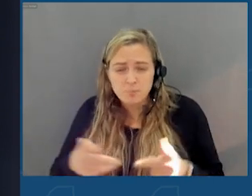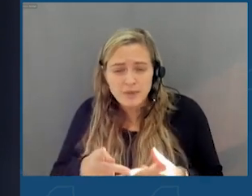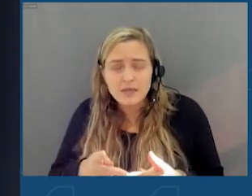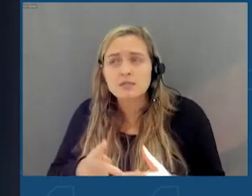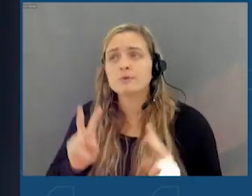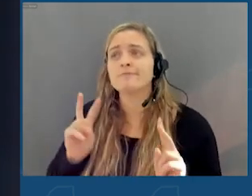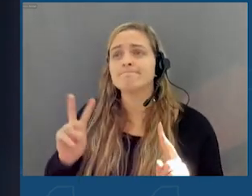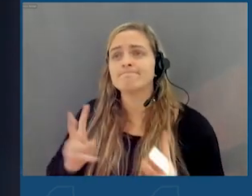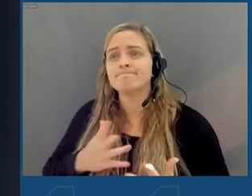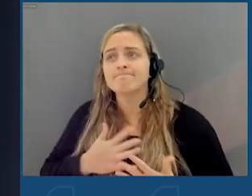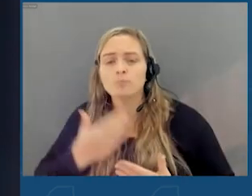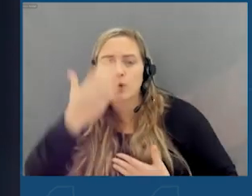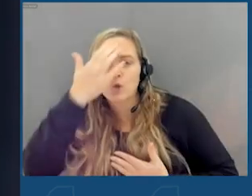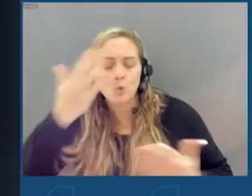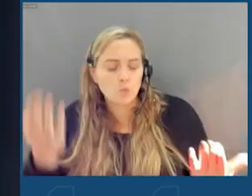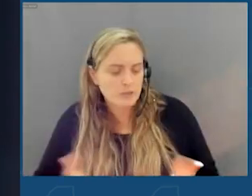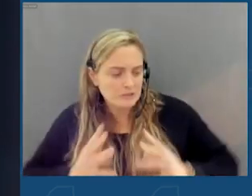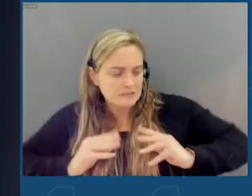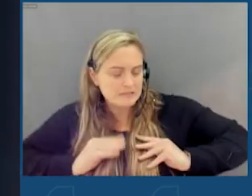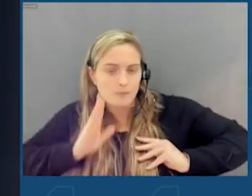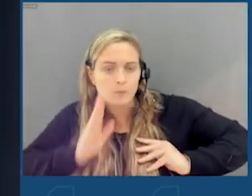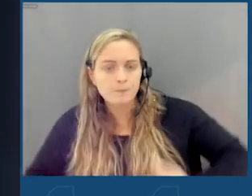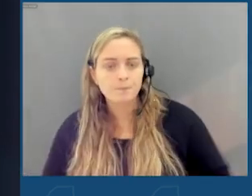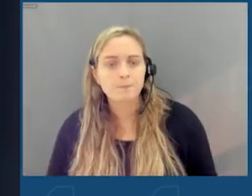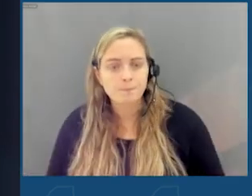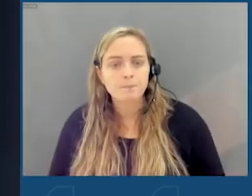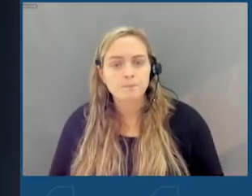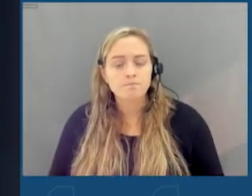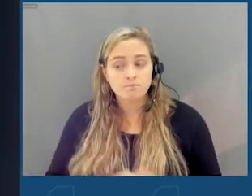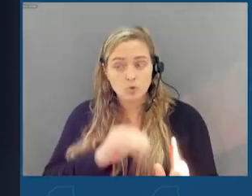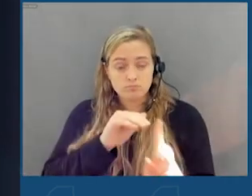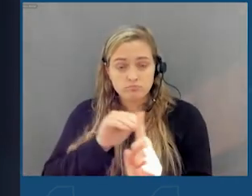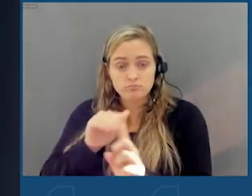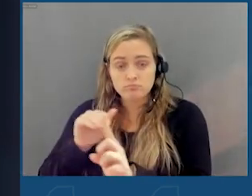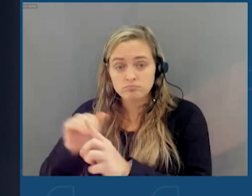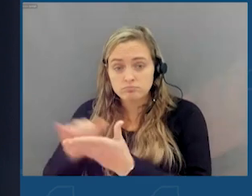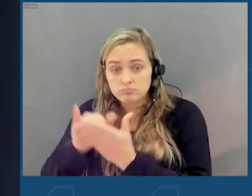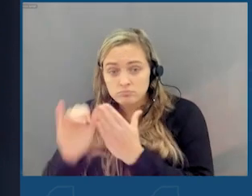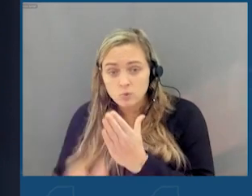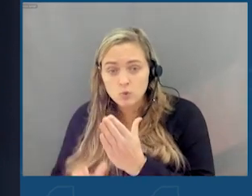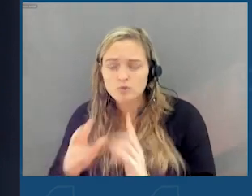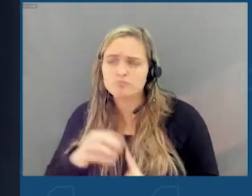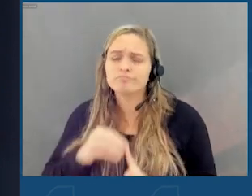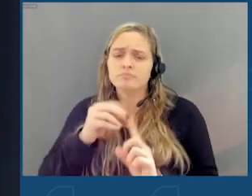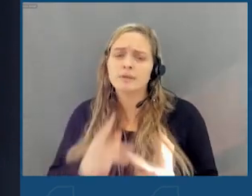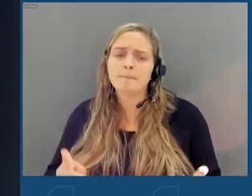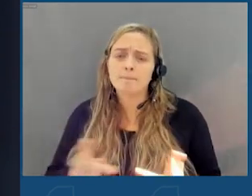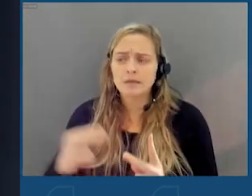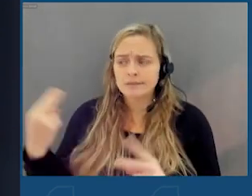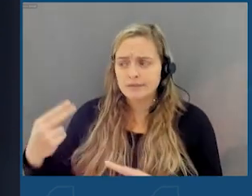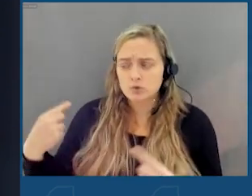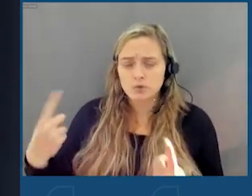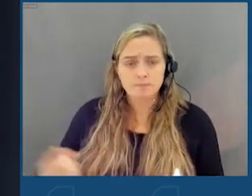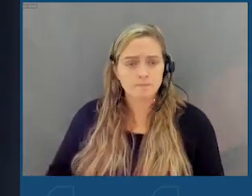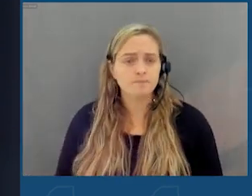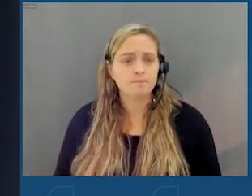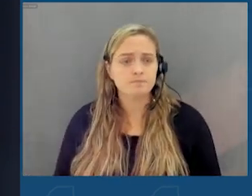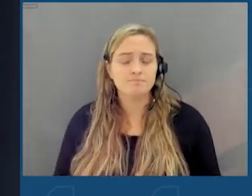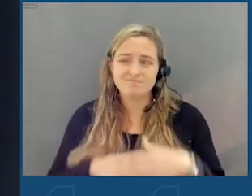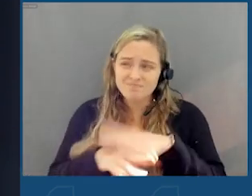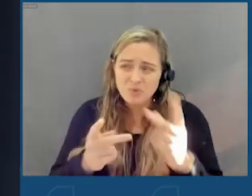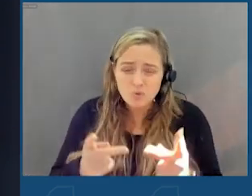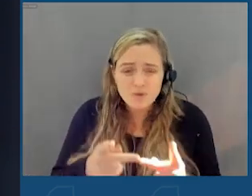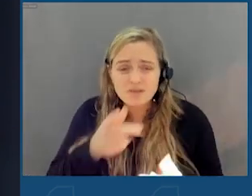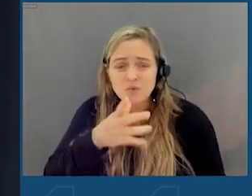for acceptance. I remind New Yorkers of our unique place in history, the birthplace of